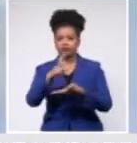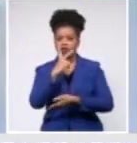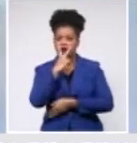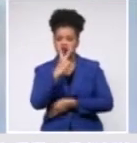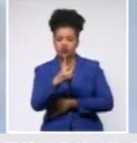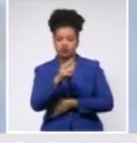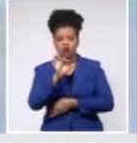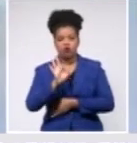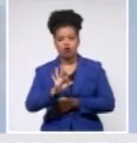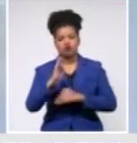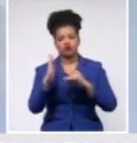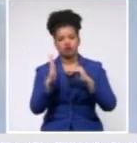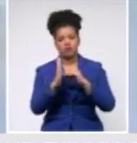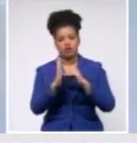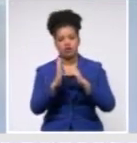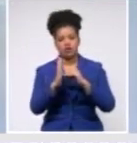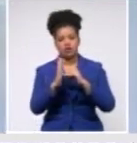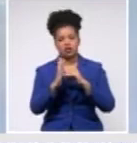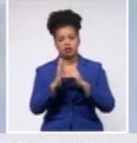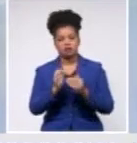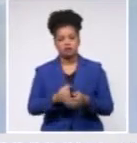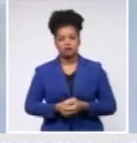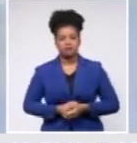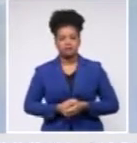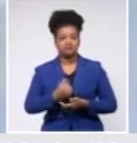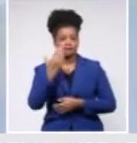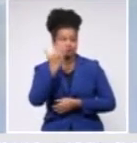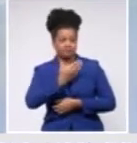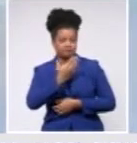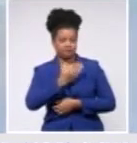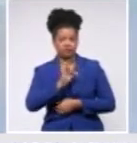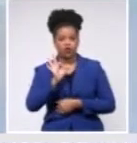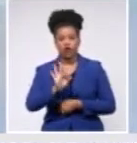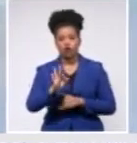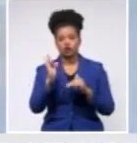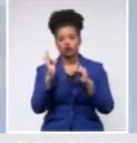8,285 people are hospitalized in Cuba.